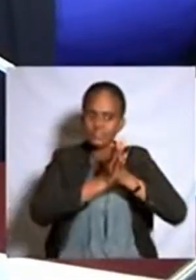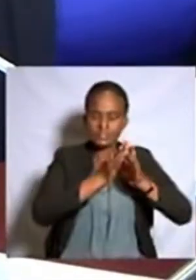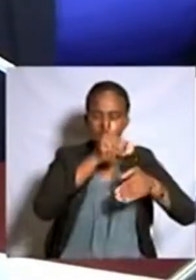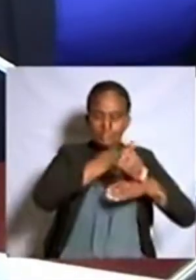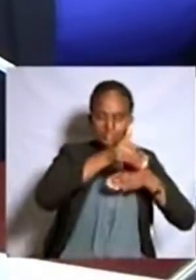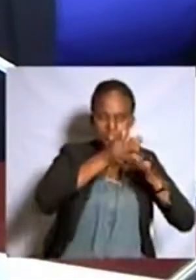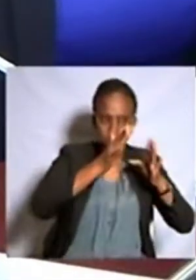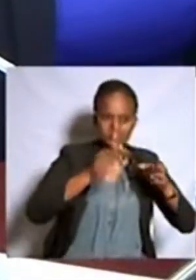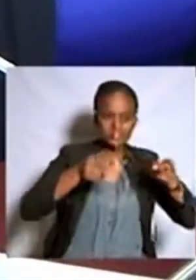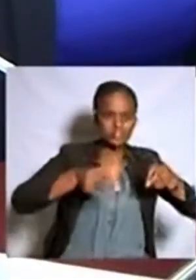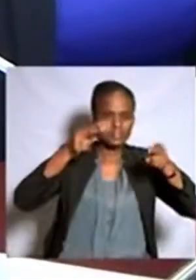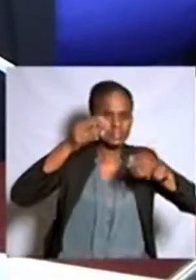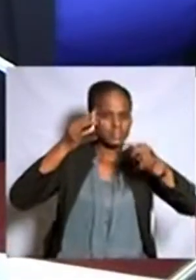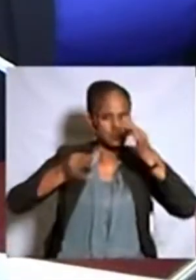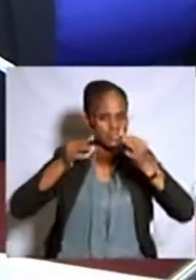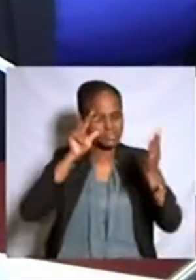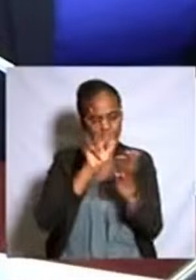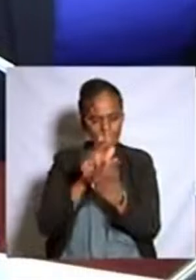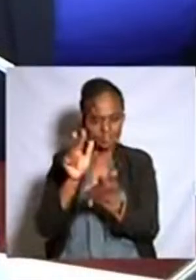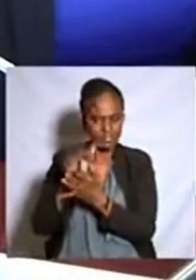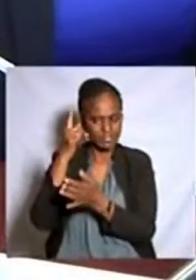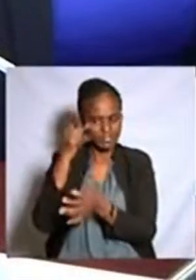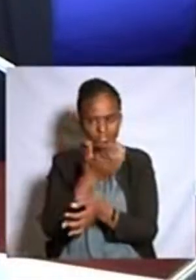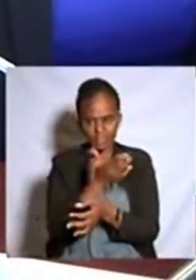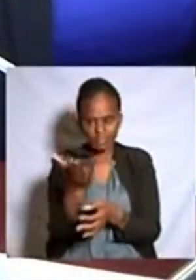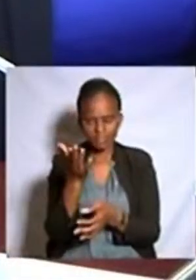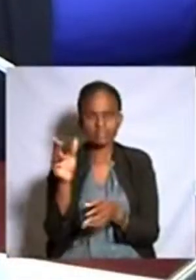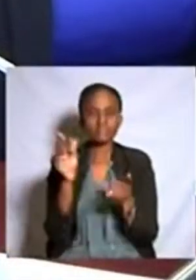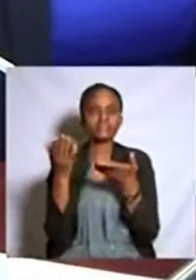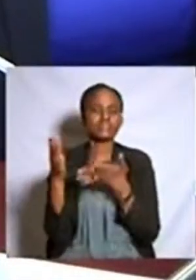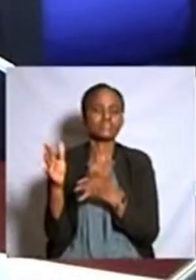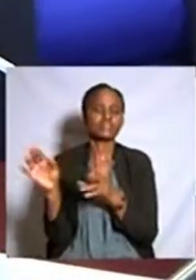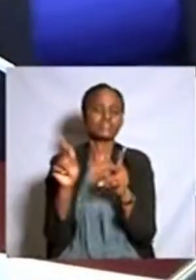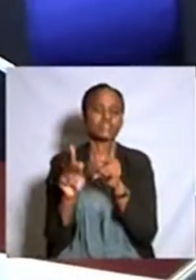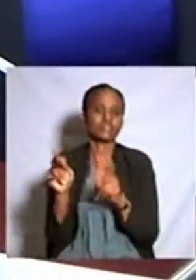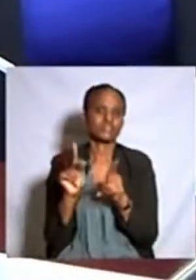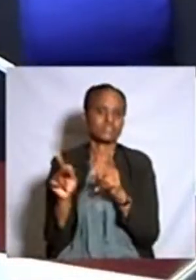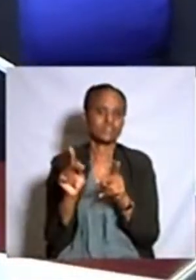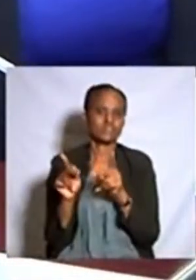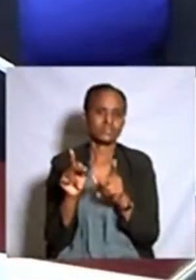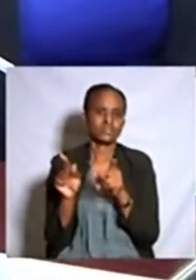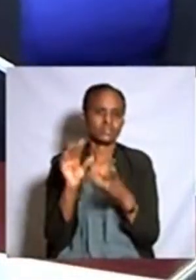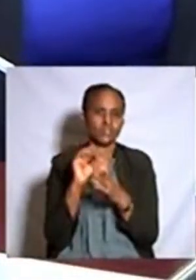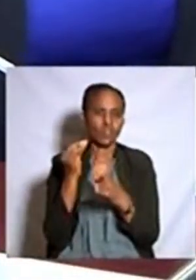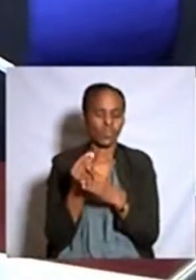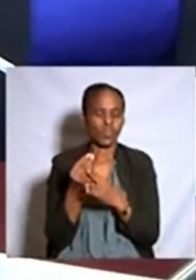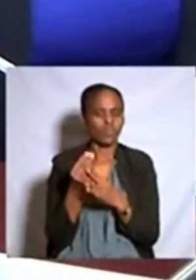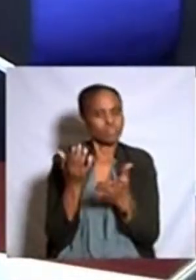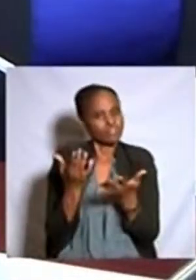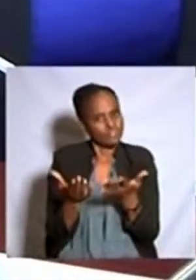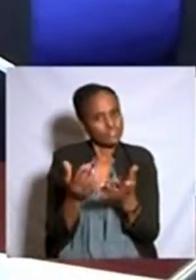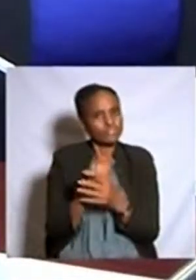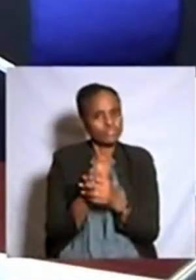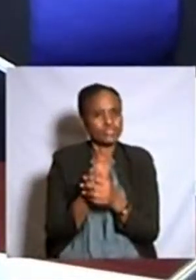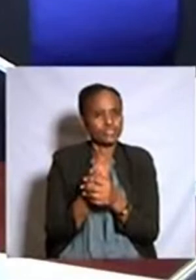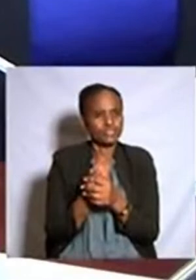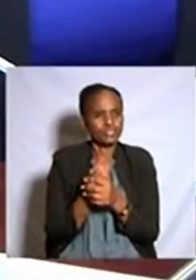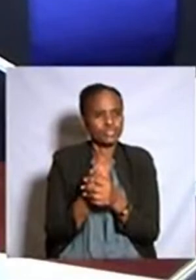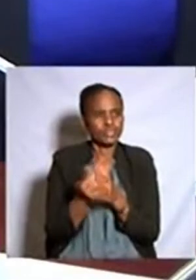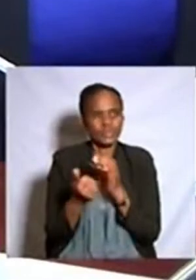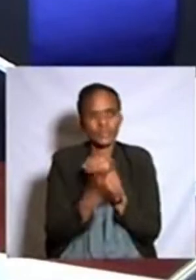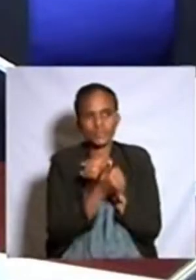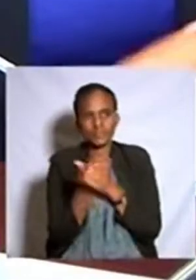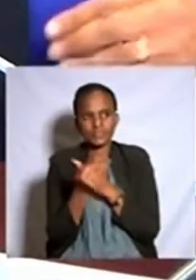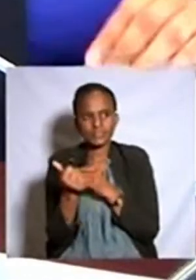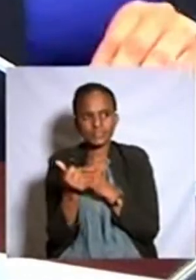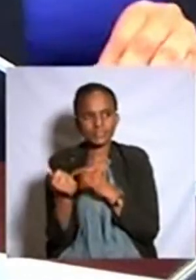of the High Court to sign on behalf of the deceased vendors or mortgagors. Other